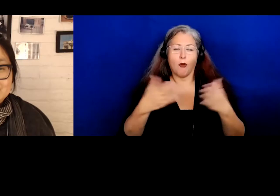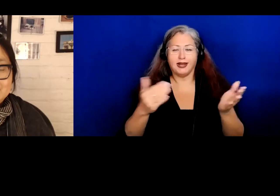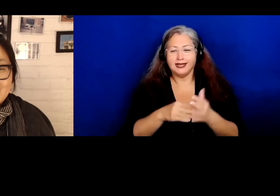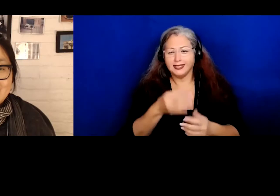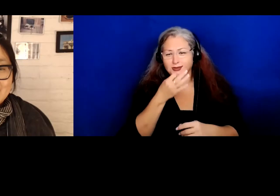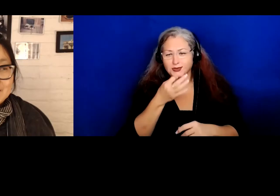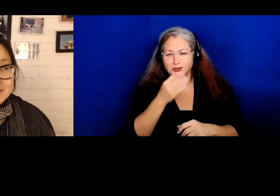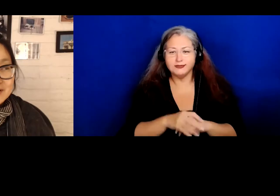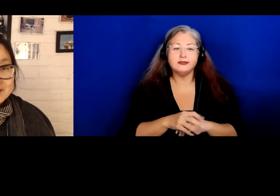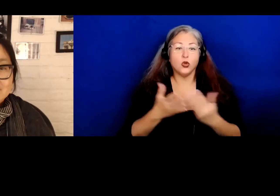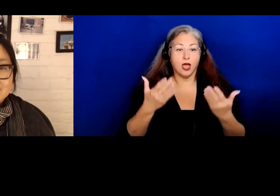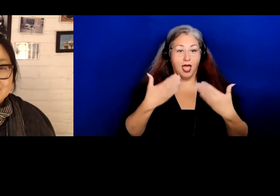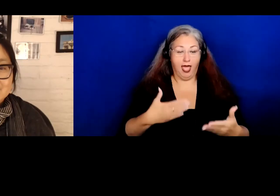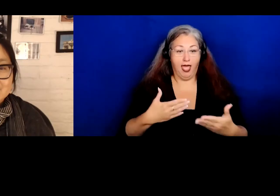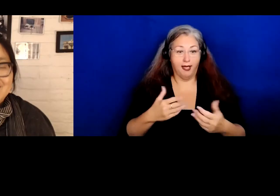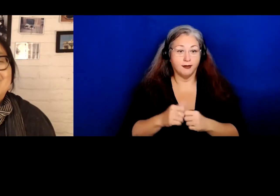I'm